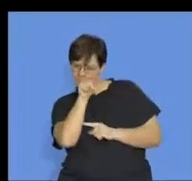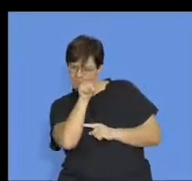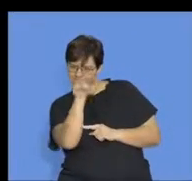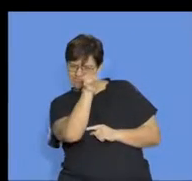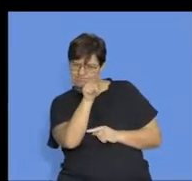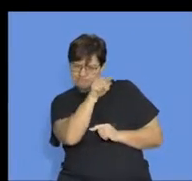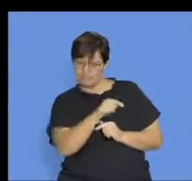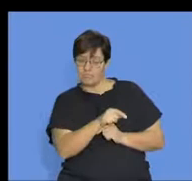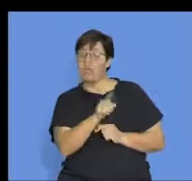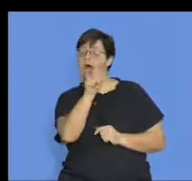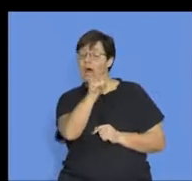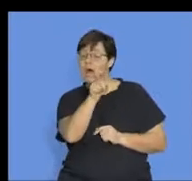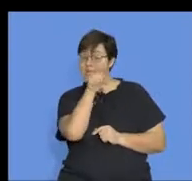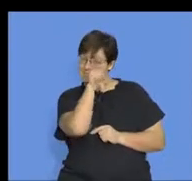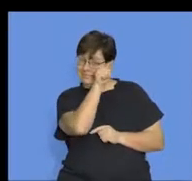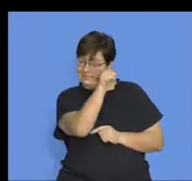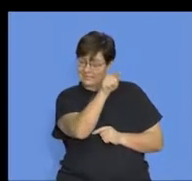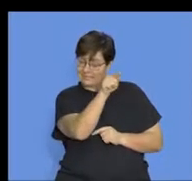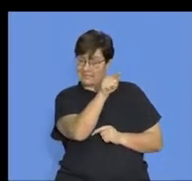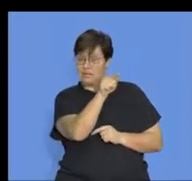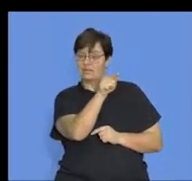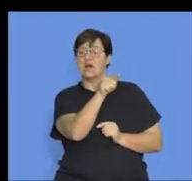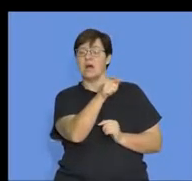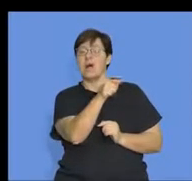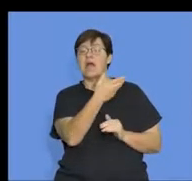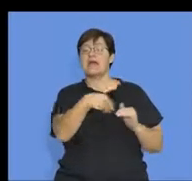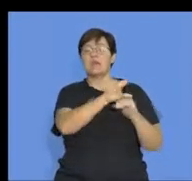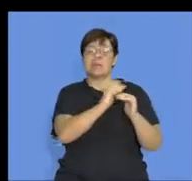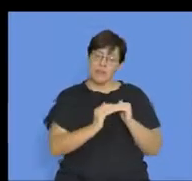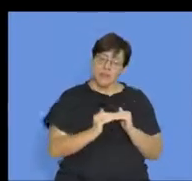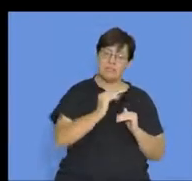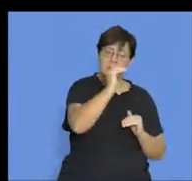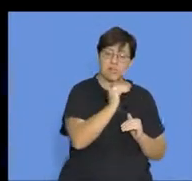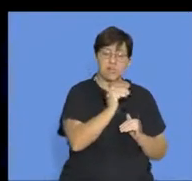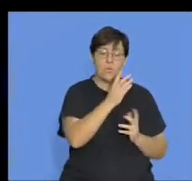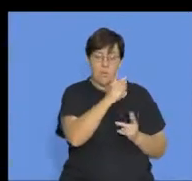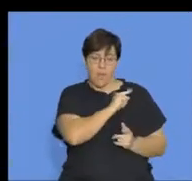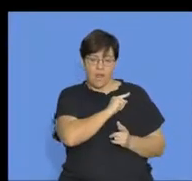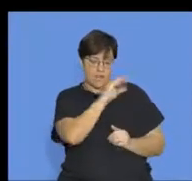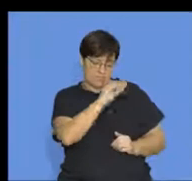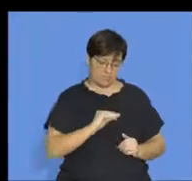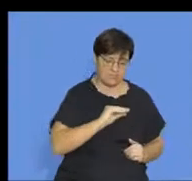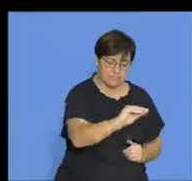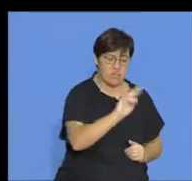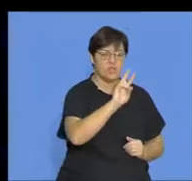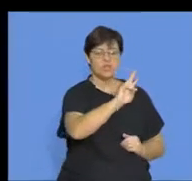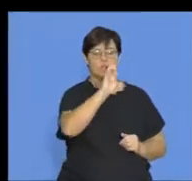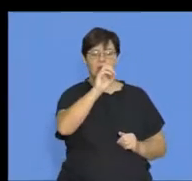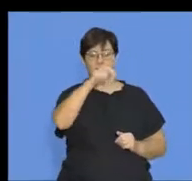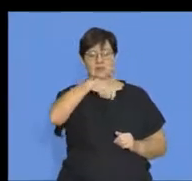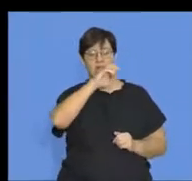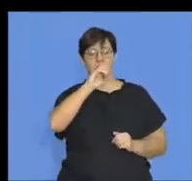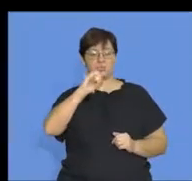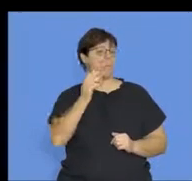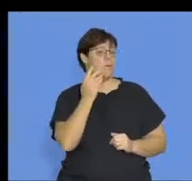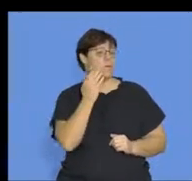point. Note, partner Craig increased his capital by 200,000 on the 1st